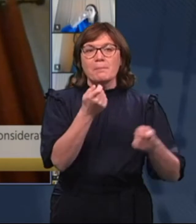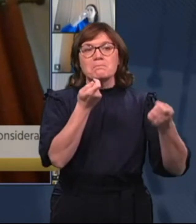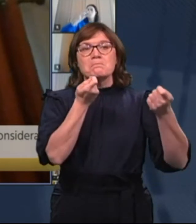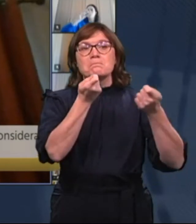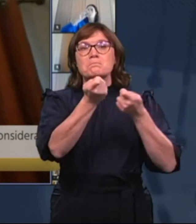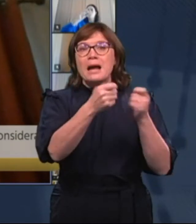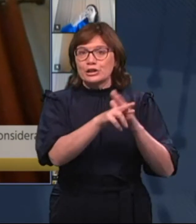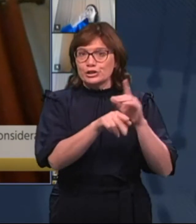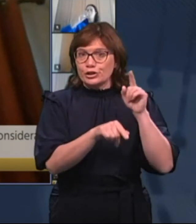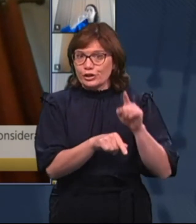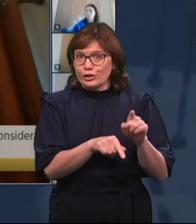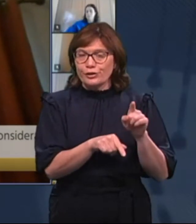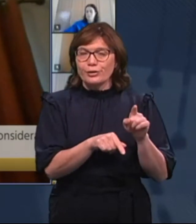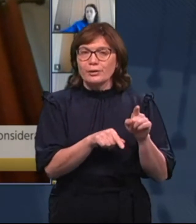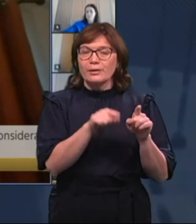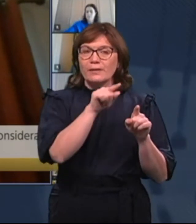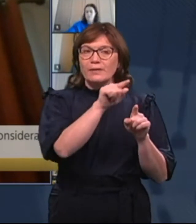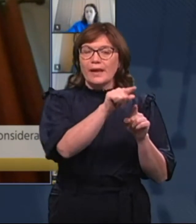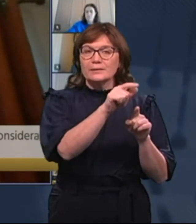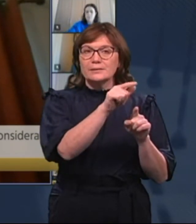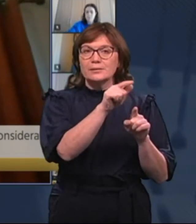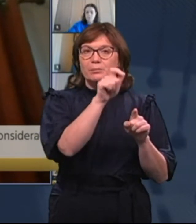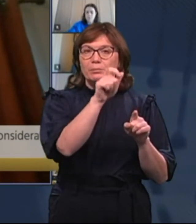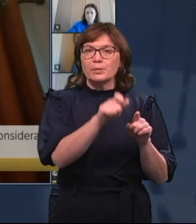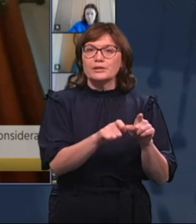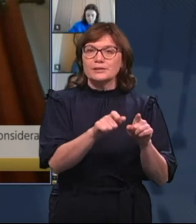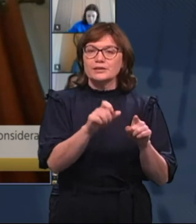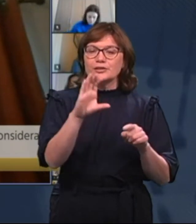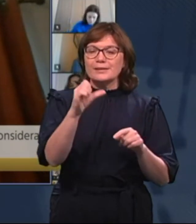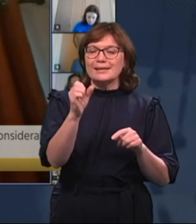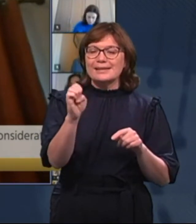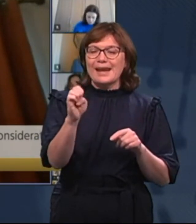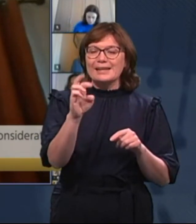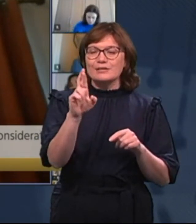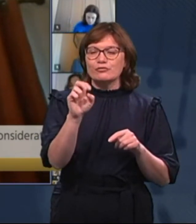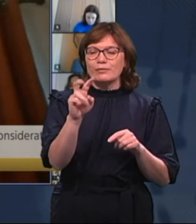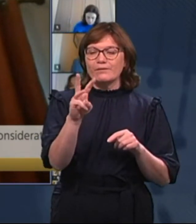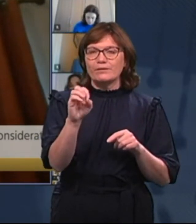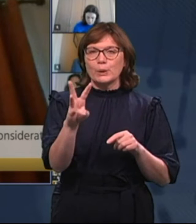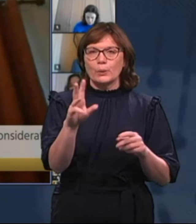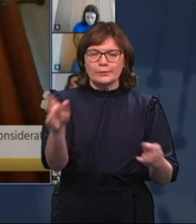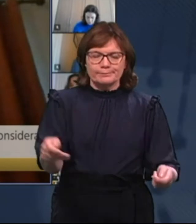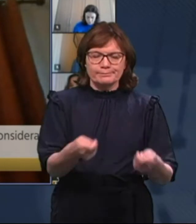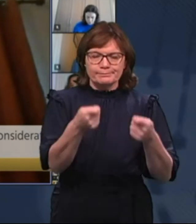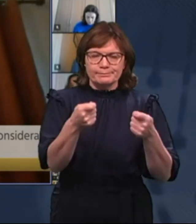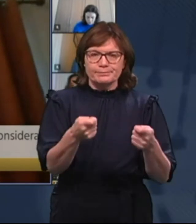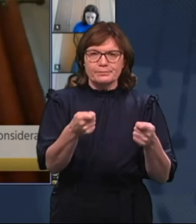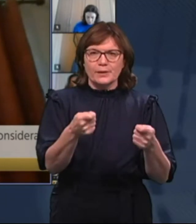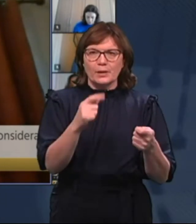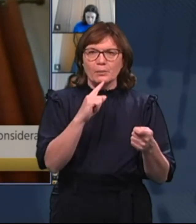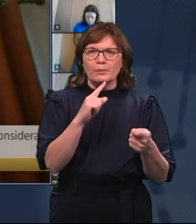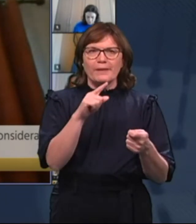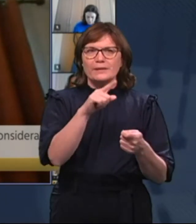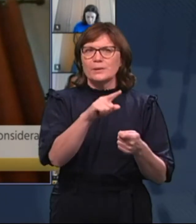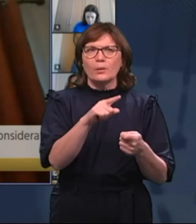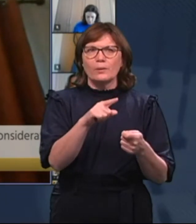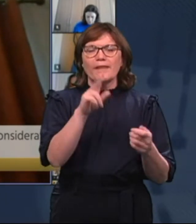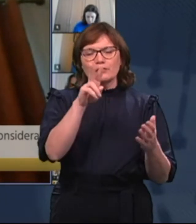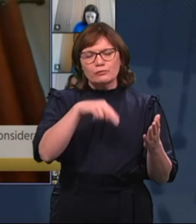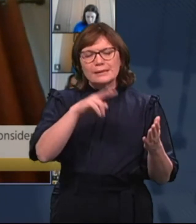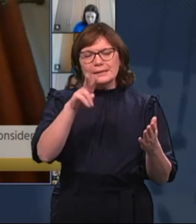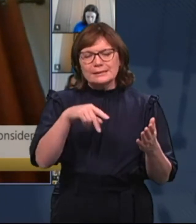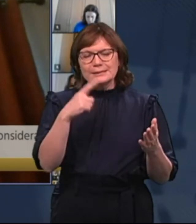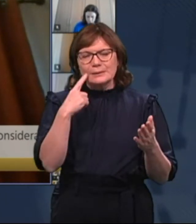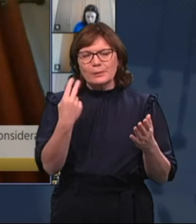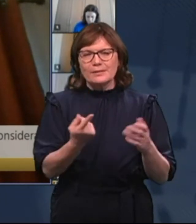is involved, say, in a case review. They'll come to a case review, but they don't have an overall remit.